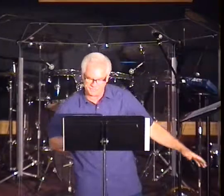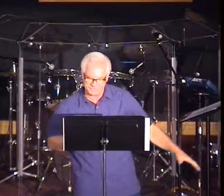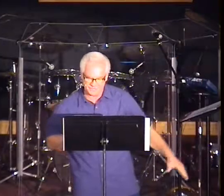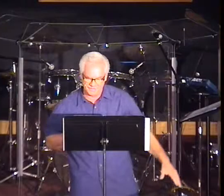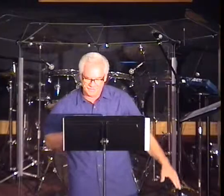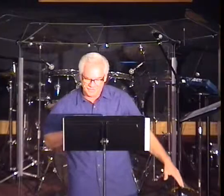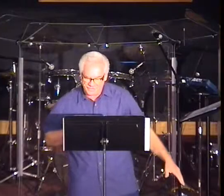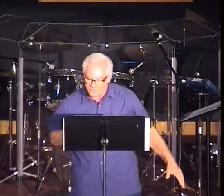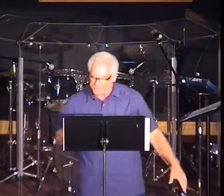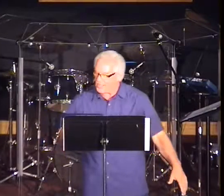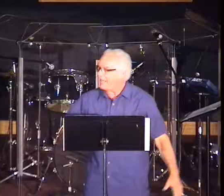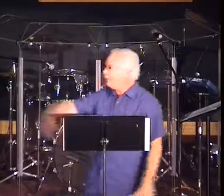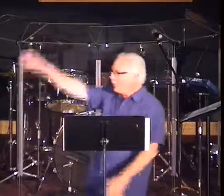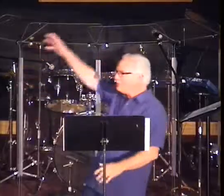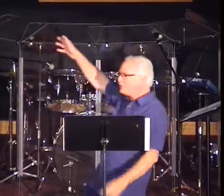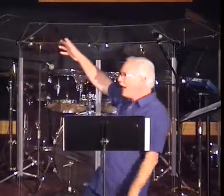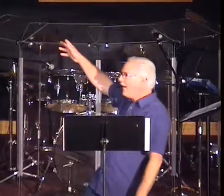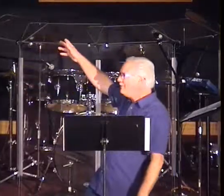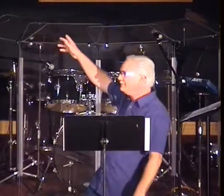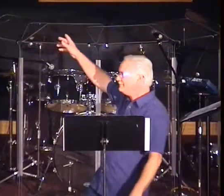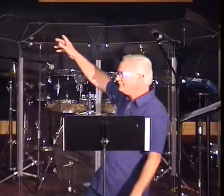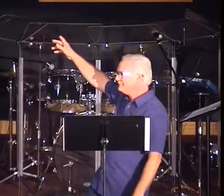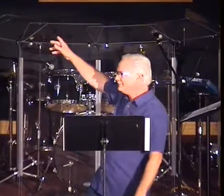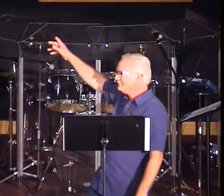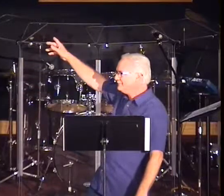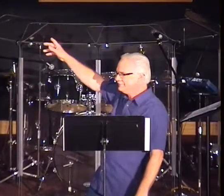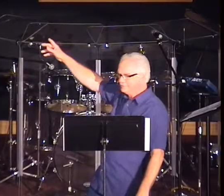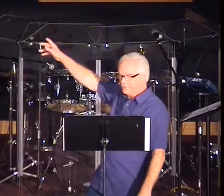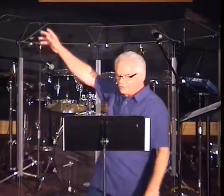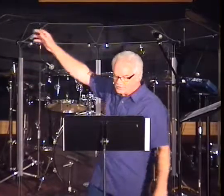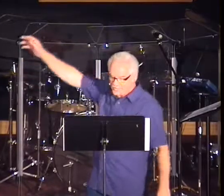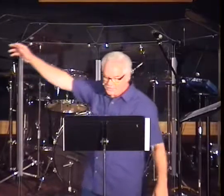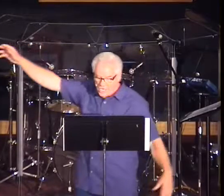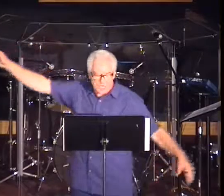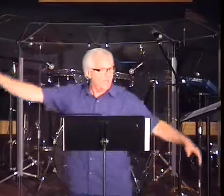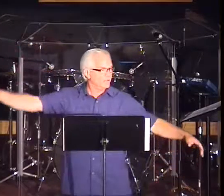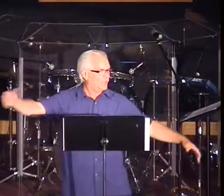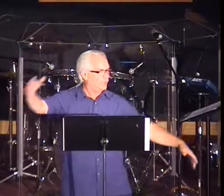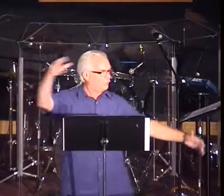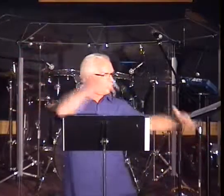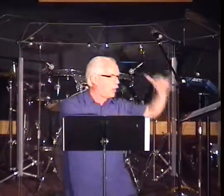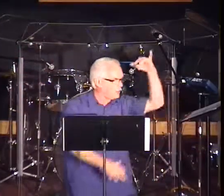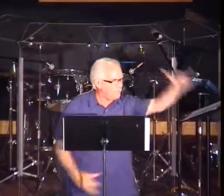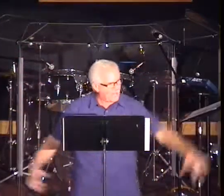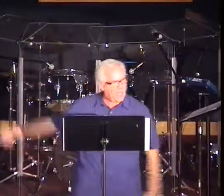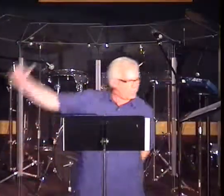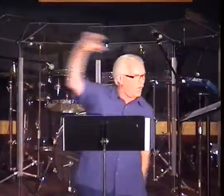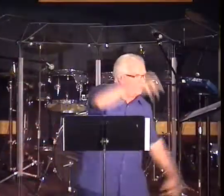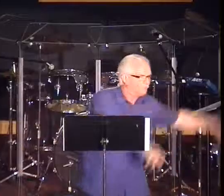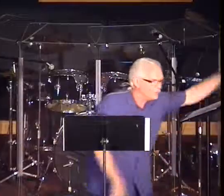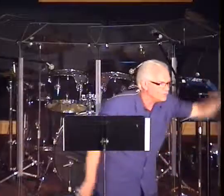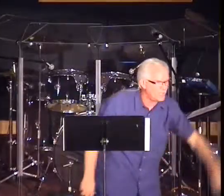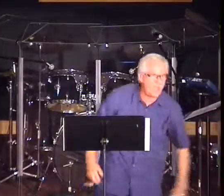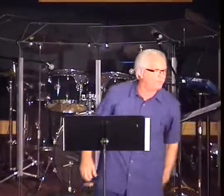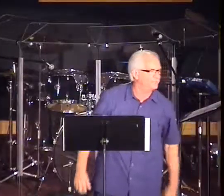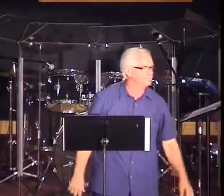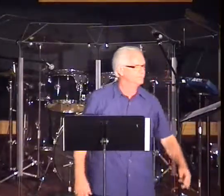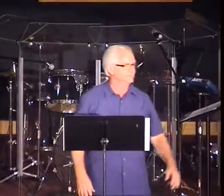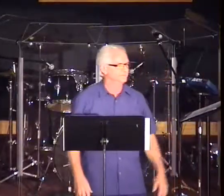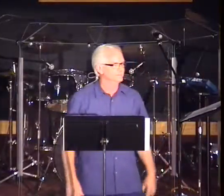compassion. He could have said, I told you so. Or he could have said, oh, now you're going to come crawling back home for your